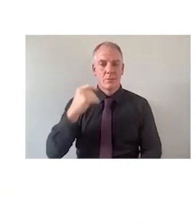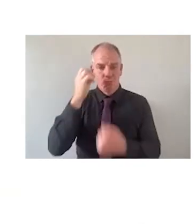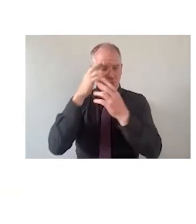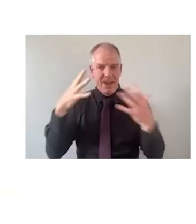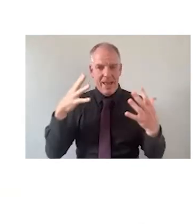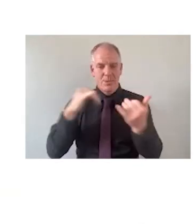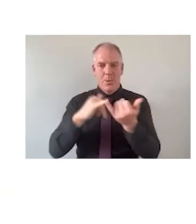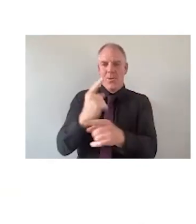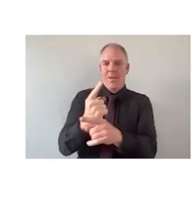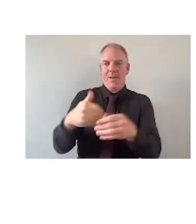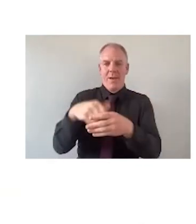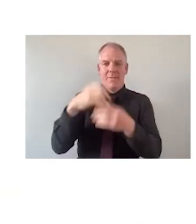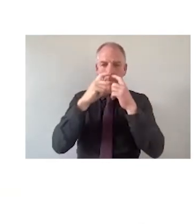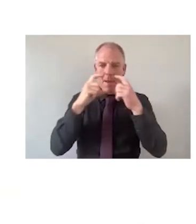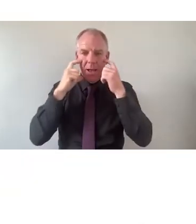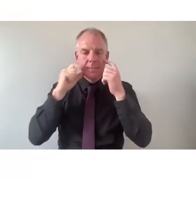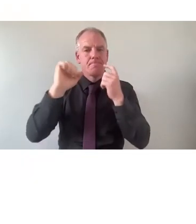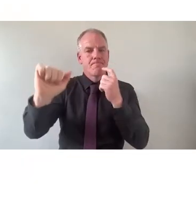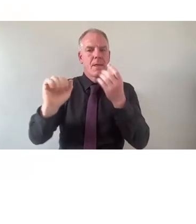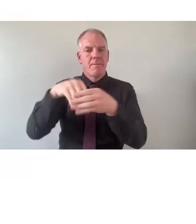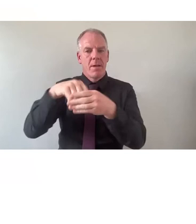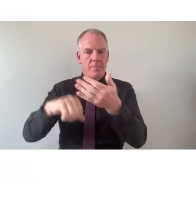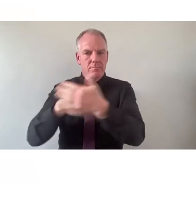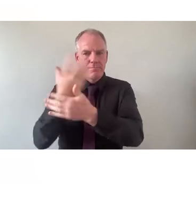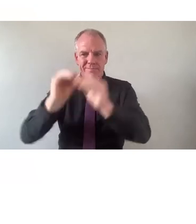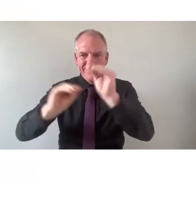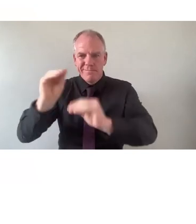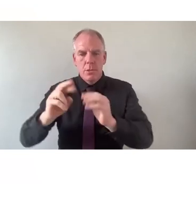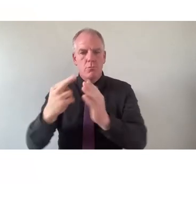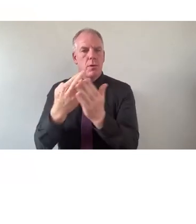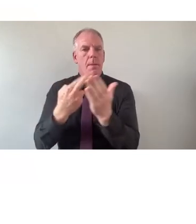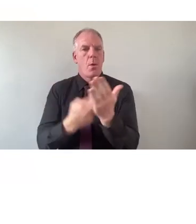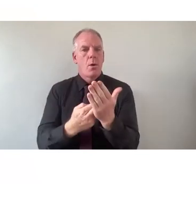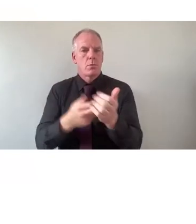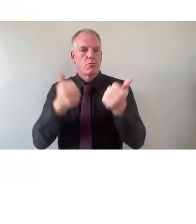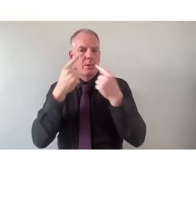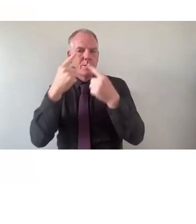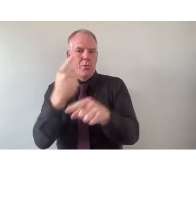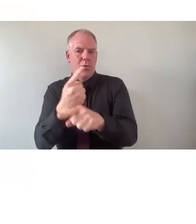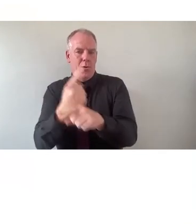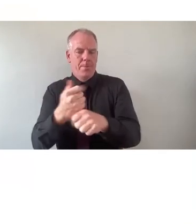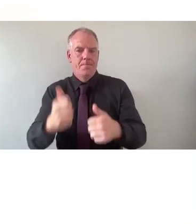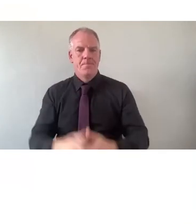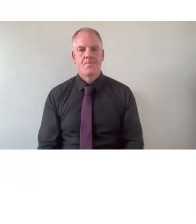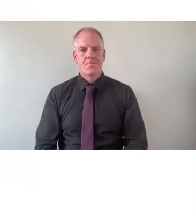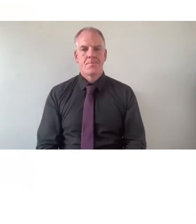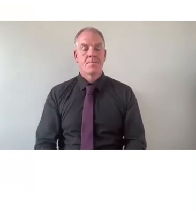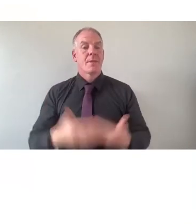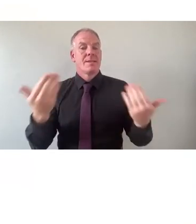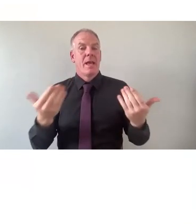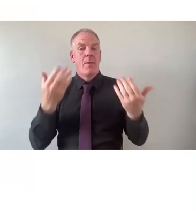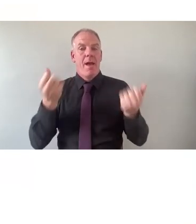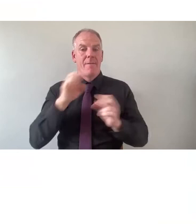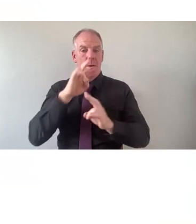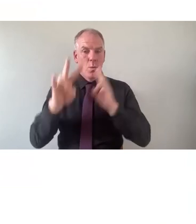but Christopher was very seminal in the development of this report. So great to see you present also. So we'll move to questions